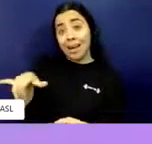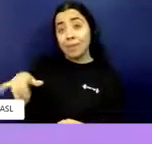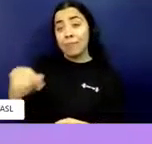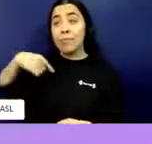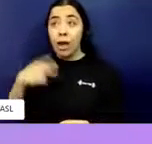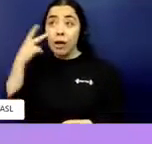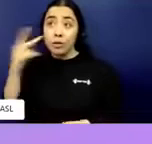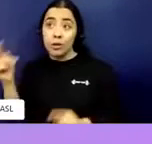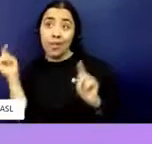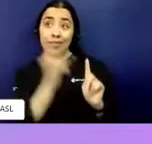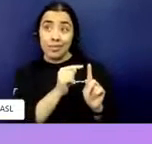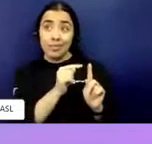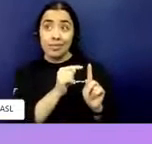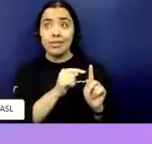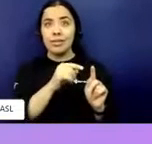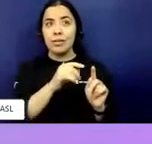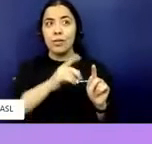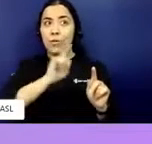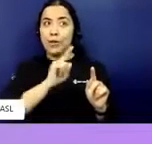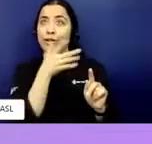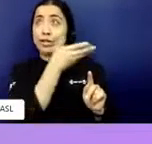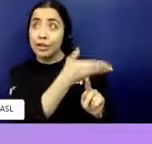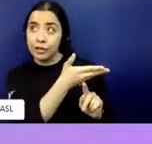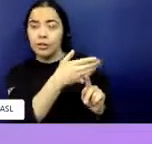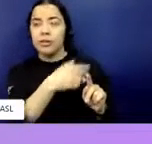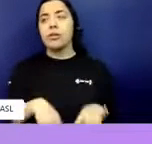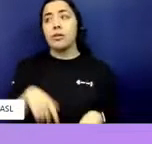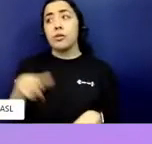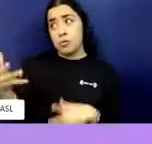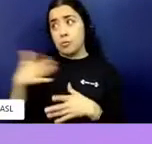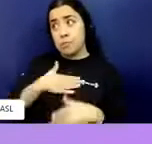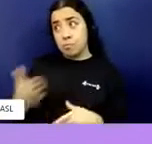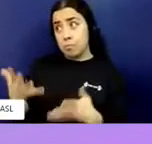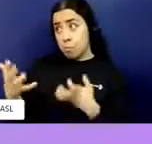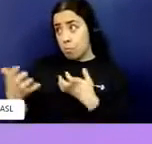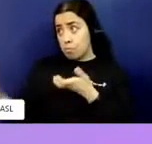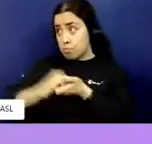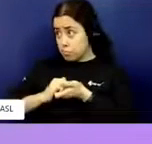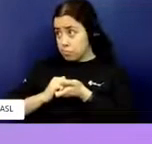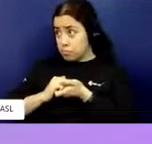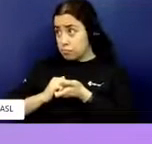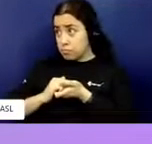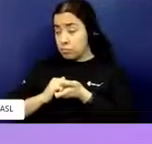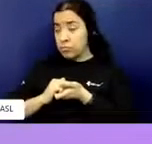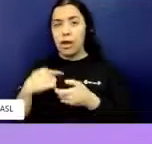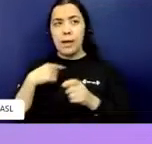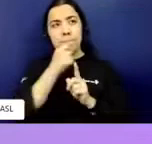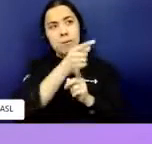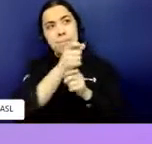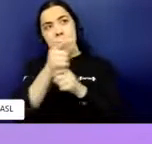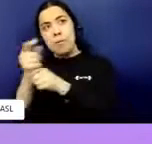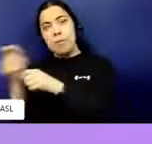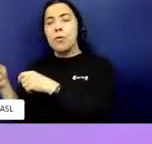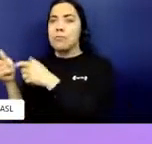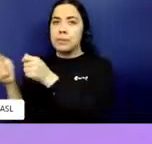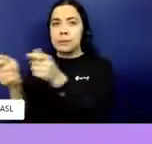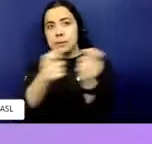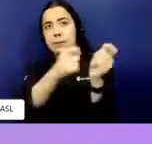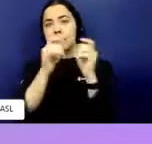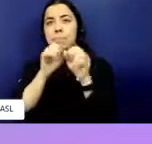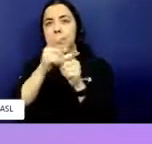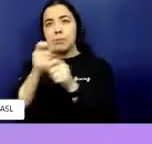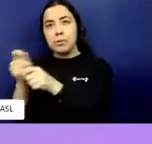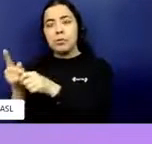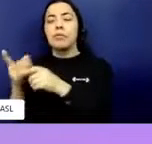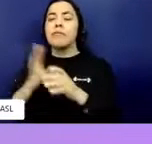this in this channel. Is that something you'd want to collaborate on? I send a lot of these notes. And it's a great